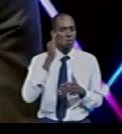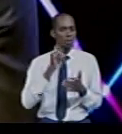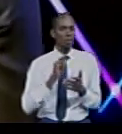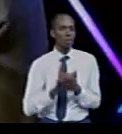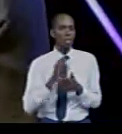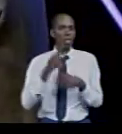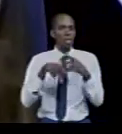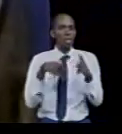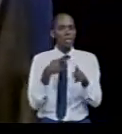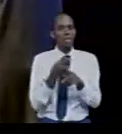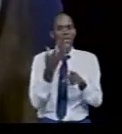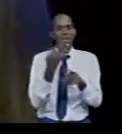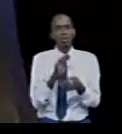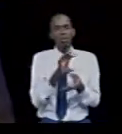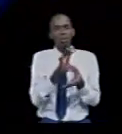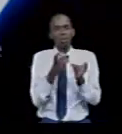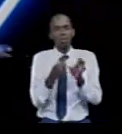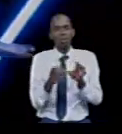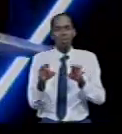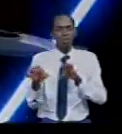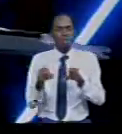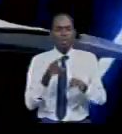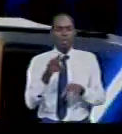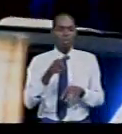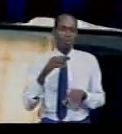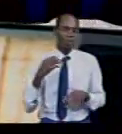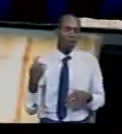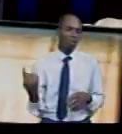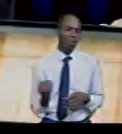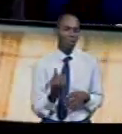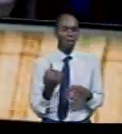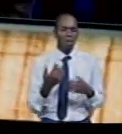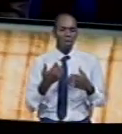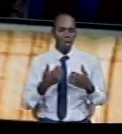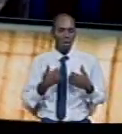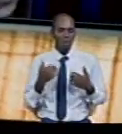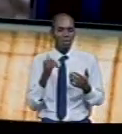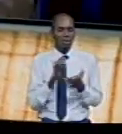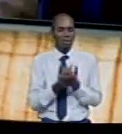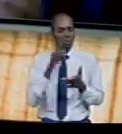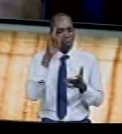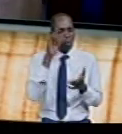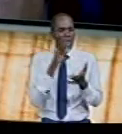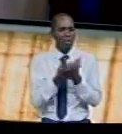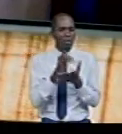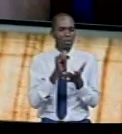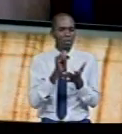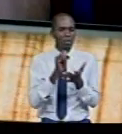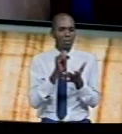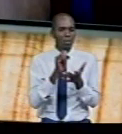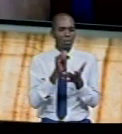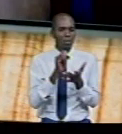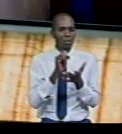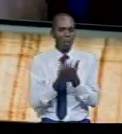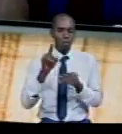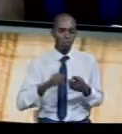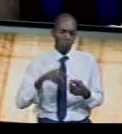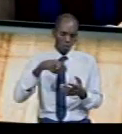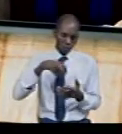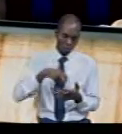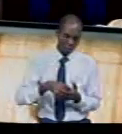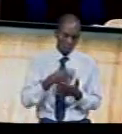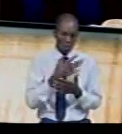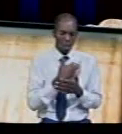of conversion. Did you ever have conviction that drove you to your knees, that made you to say,